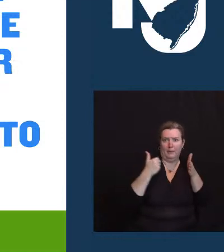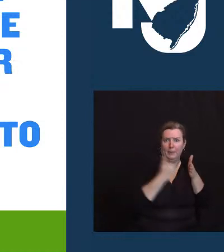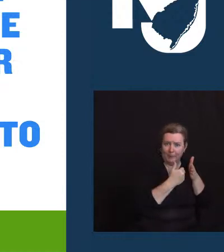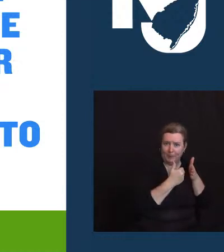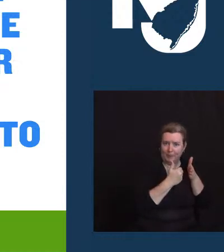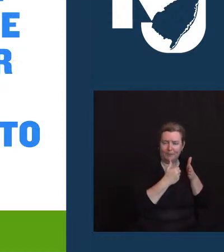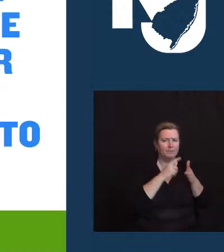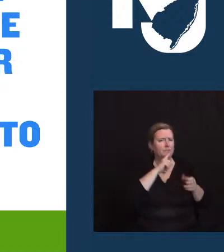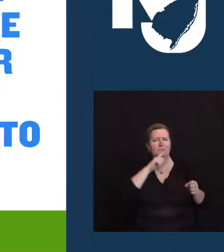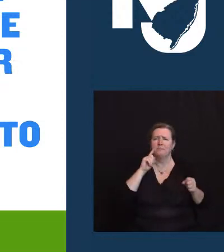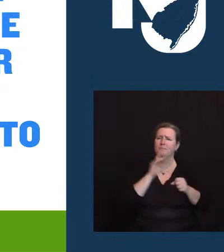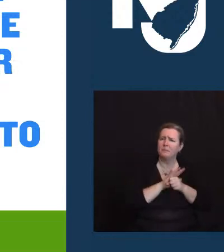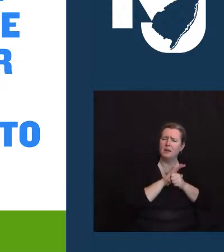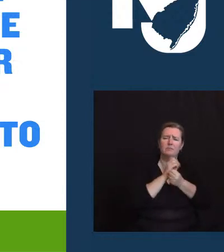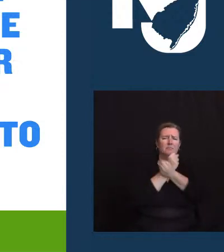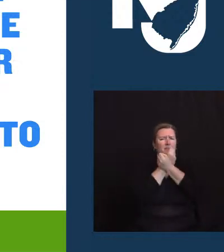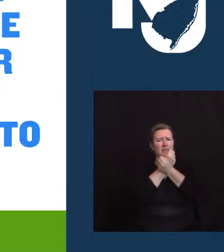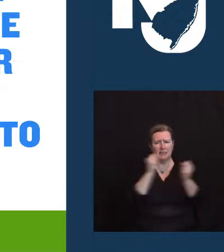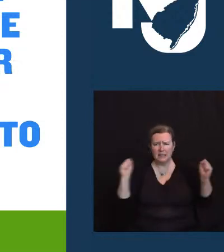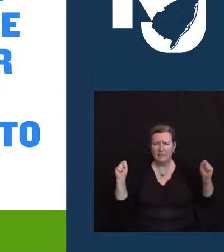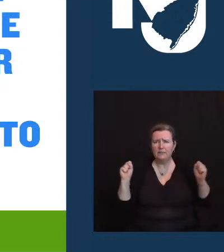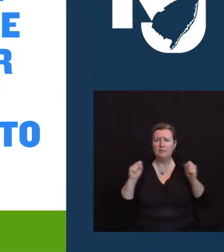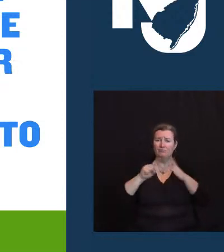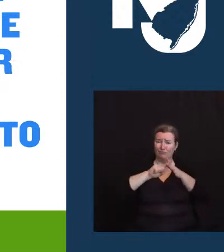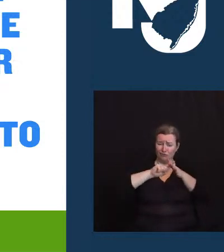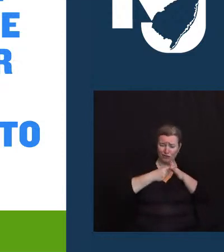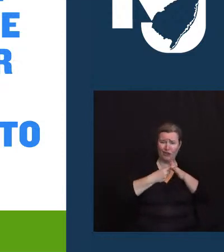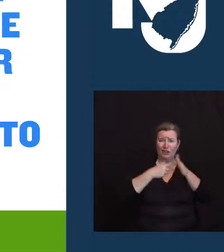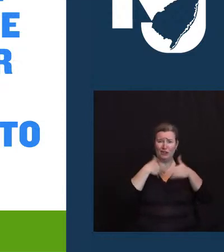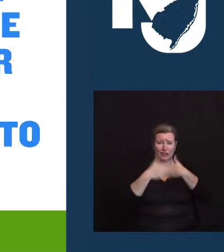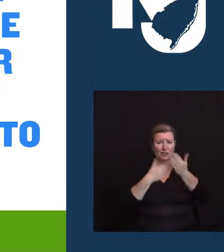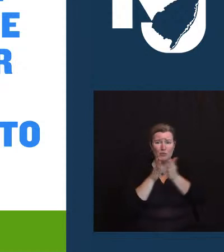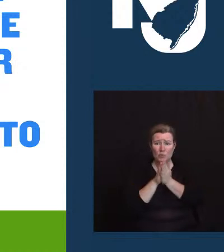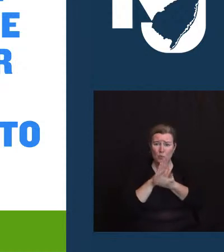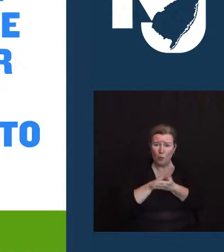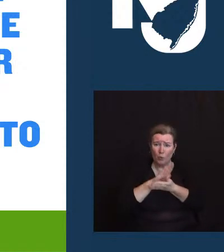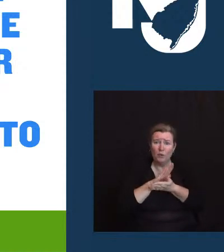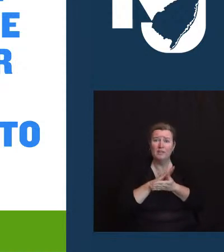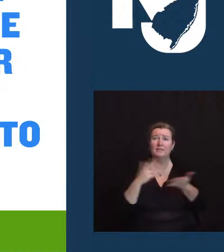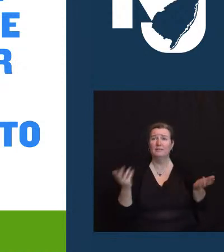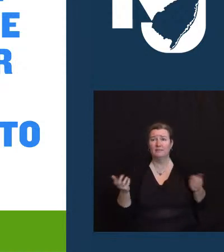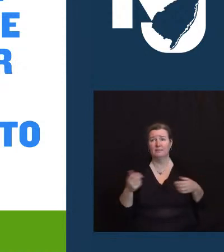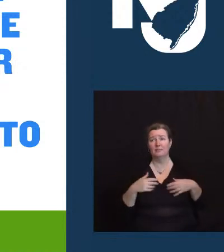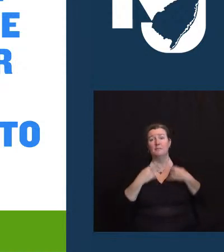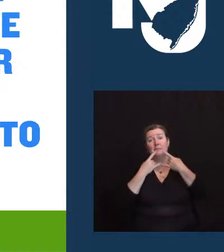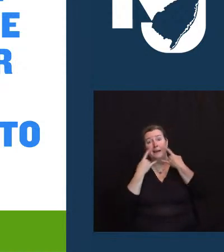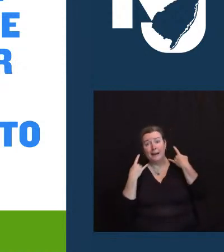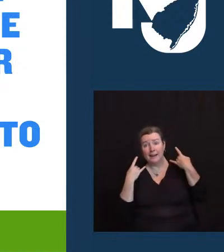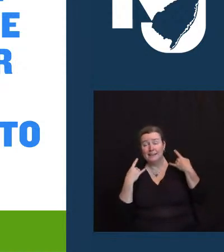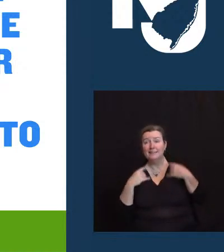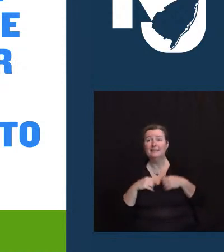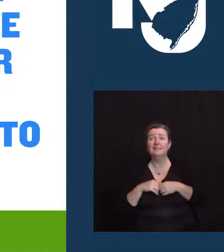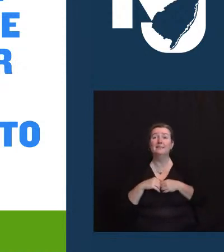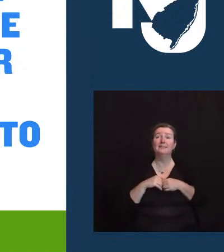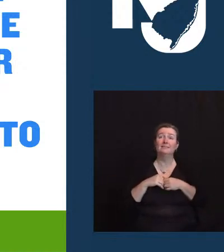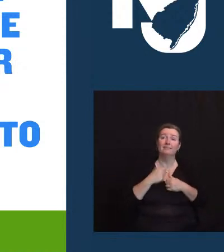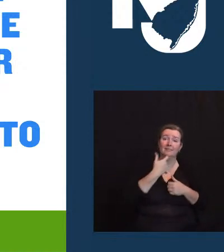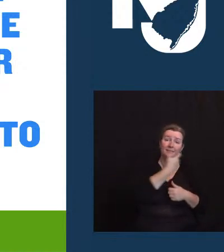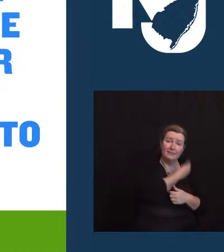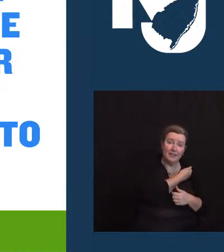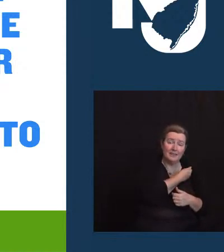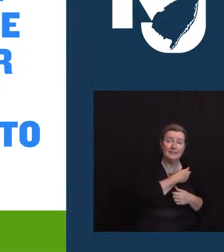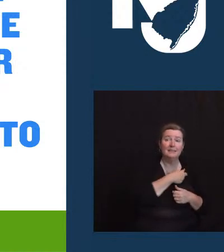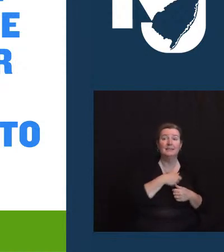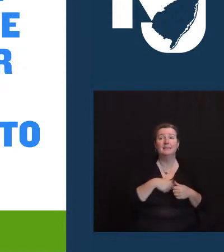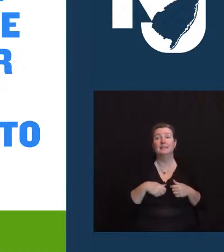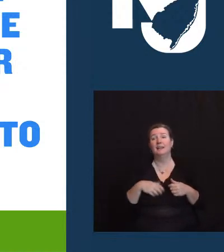start as possible. We know that strong masking and vaccination protocols in tandem with other safety measures are our